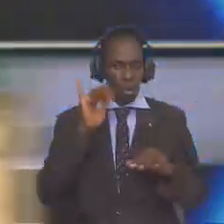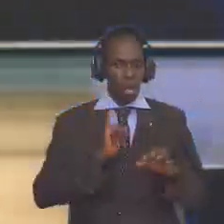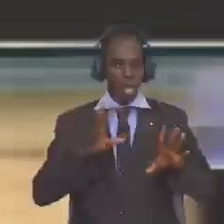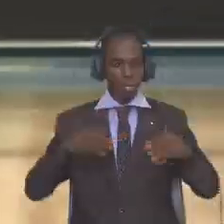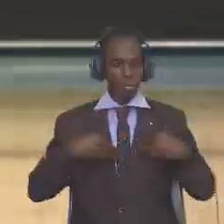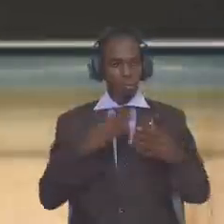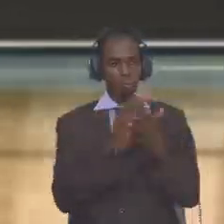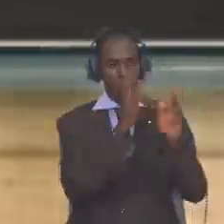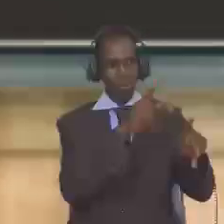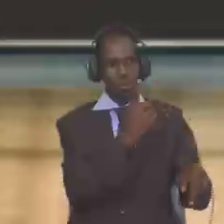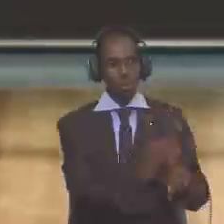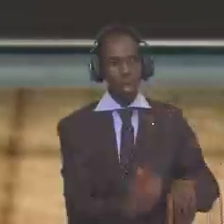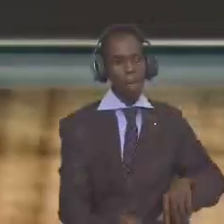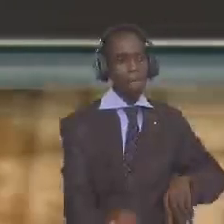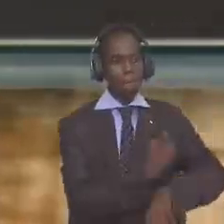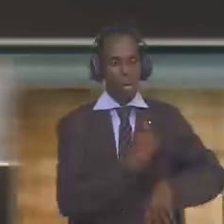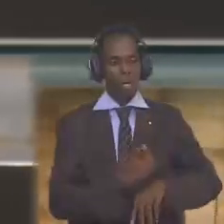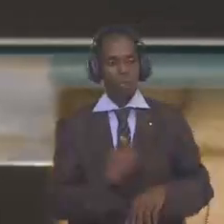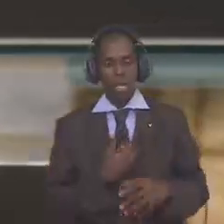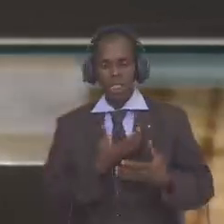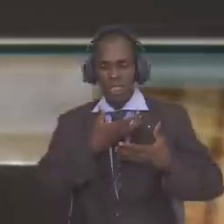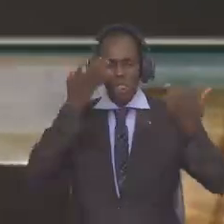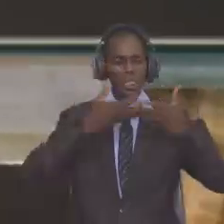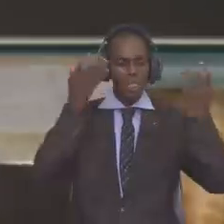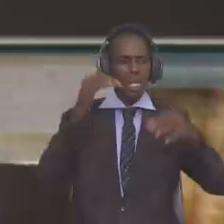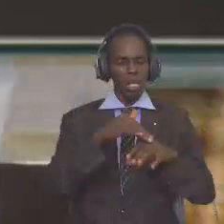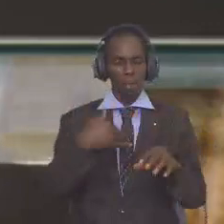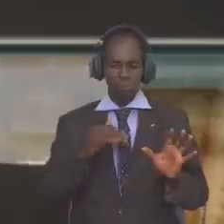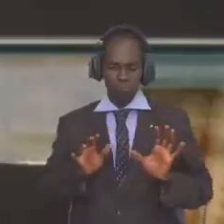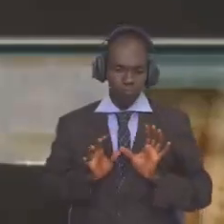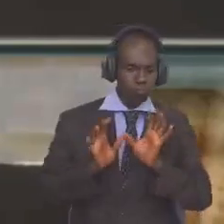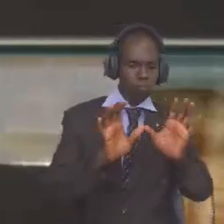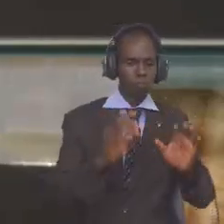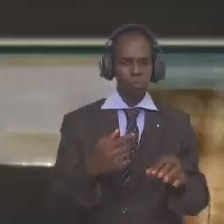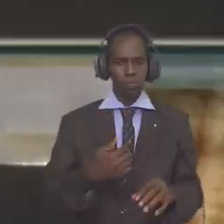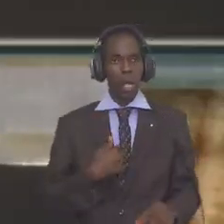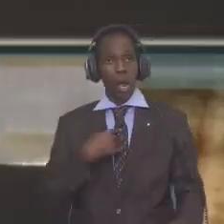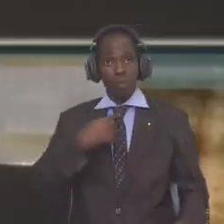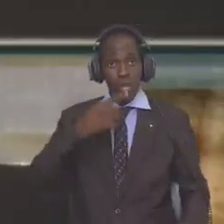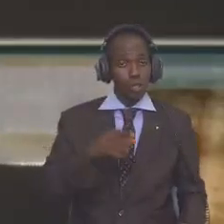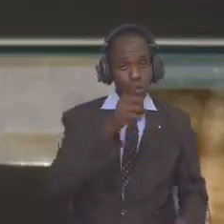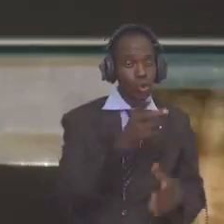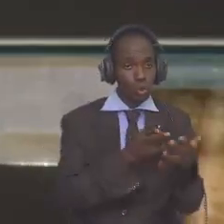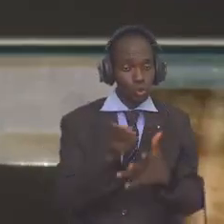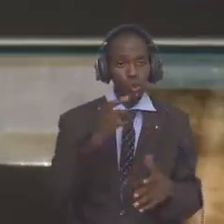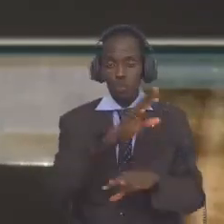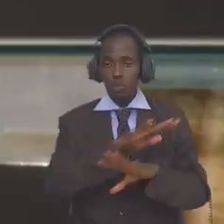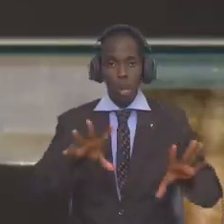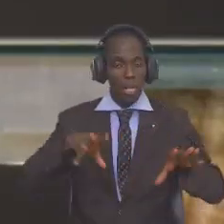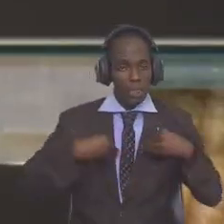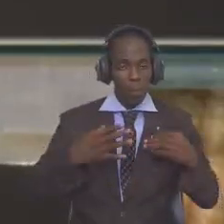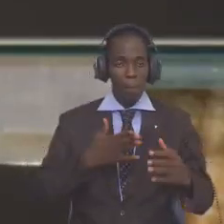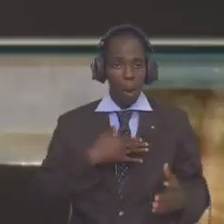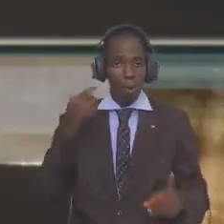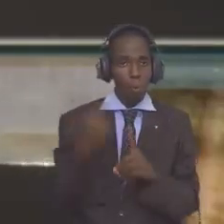and bullied me and shouted on me and pushed me and said, I'm trying to tell you, if you don't take my word, you're going